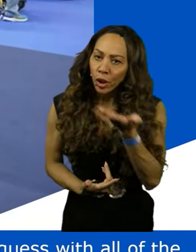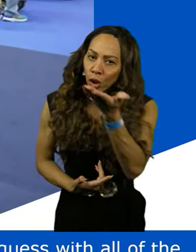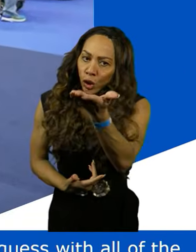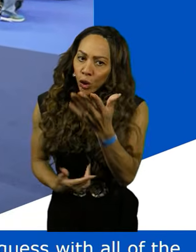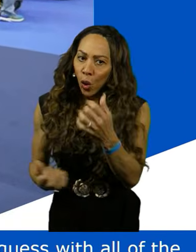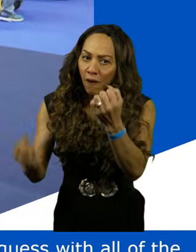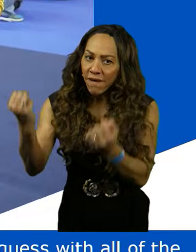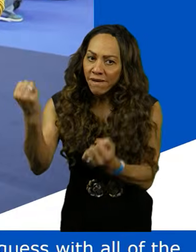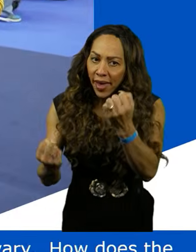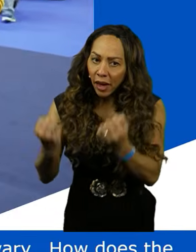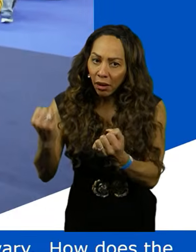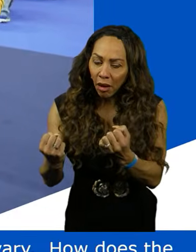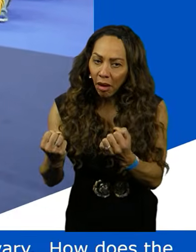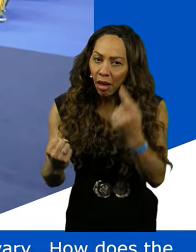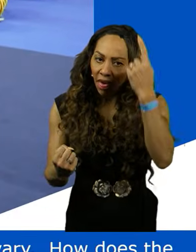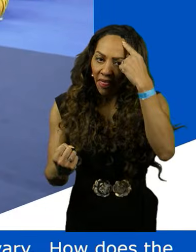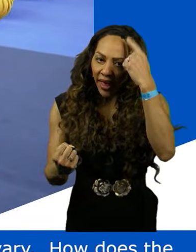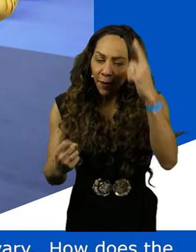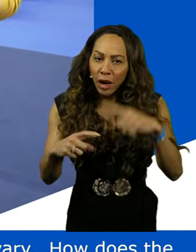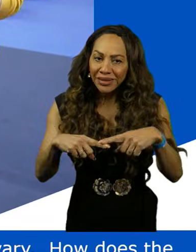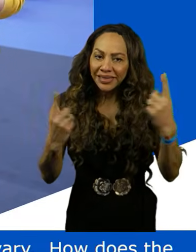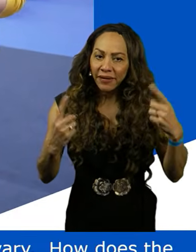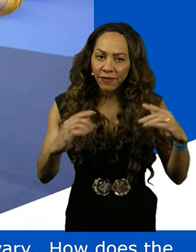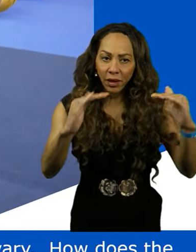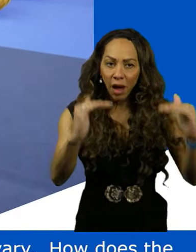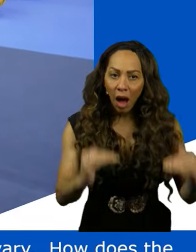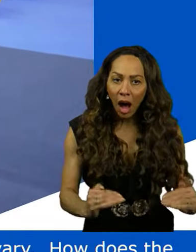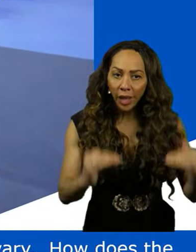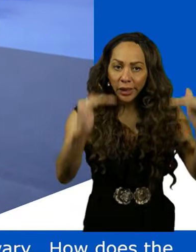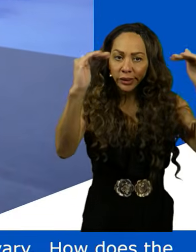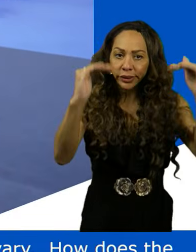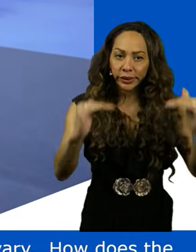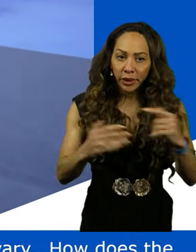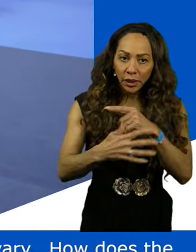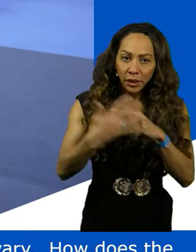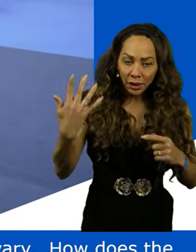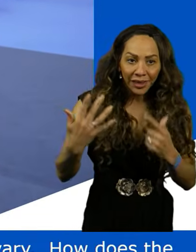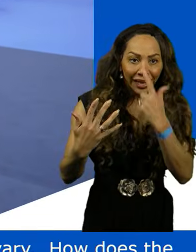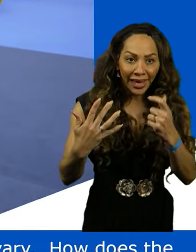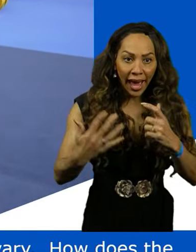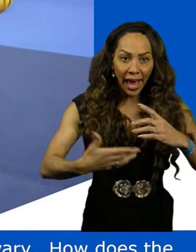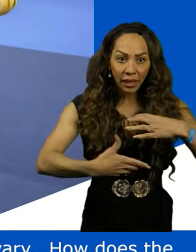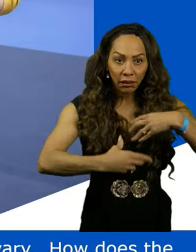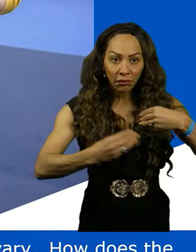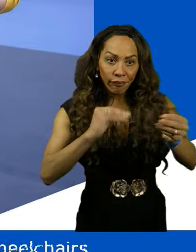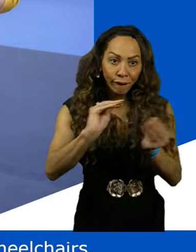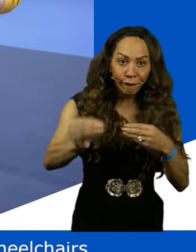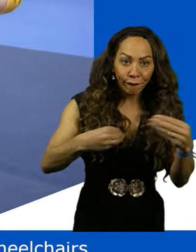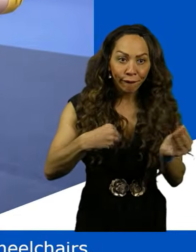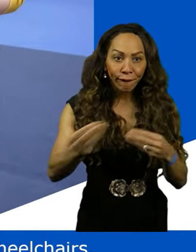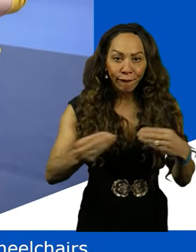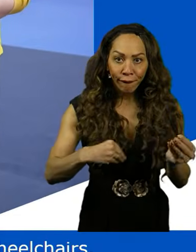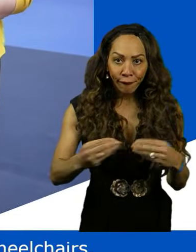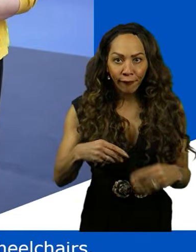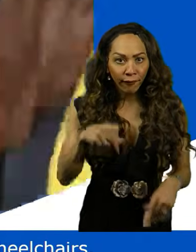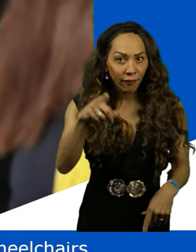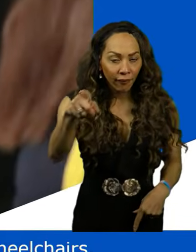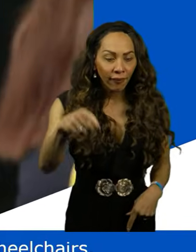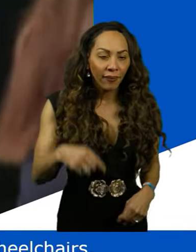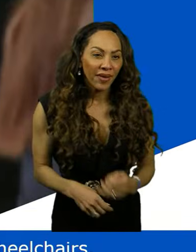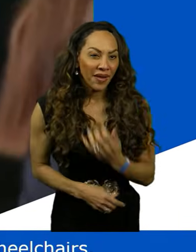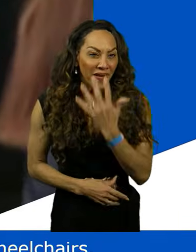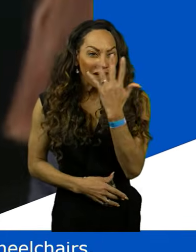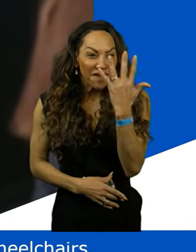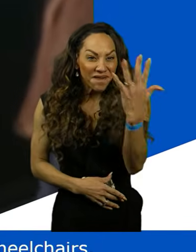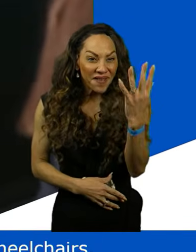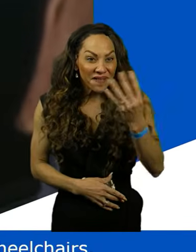in height and weight for all the different wheelchairs that our customers might use? Okay, so this vehicle in particular is class leading. We've 59.5